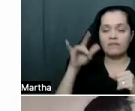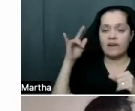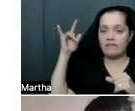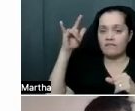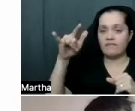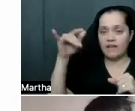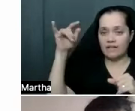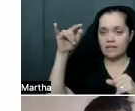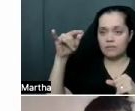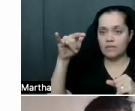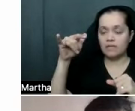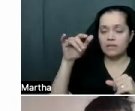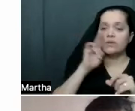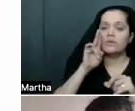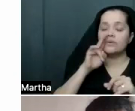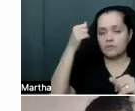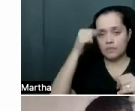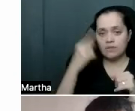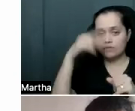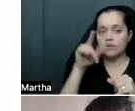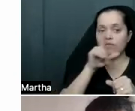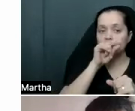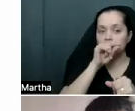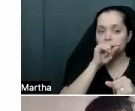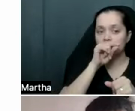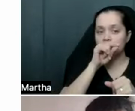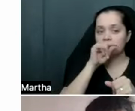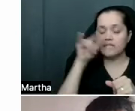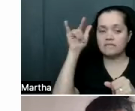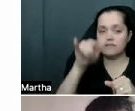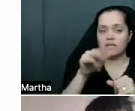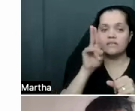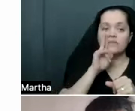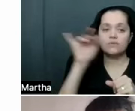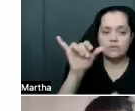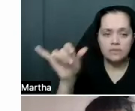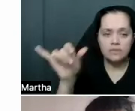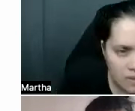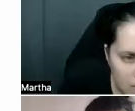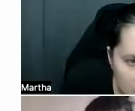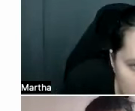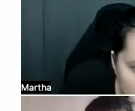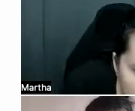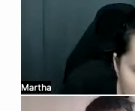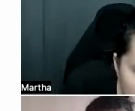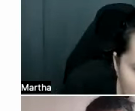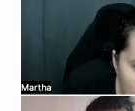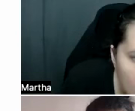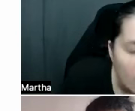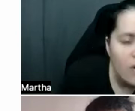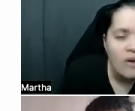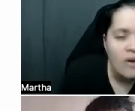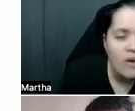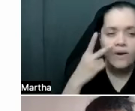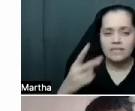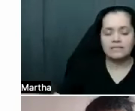I'm flying in an airplane to go to Houston, I'm gonna look for the bird that's flying to Houston too. All right, we're going to fly